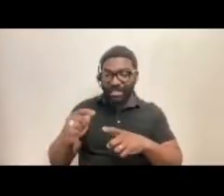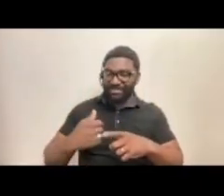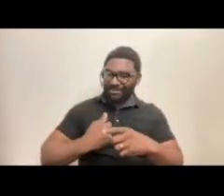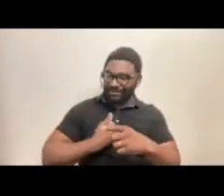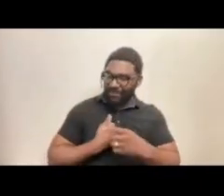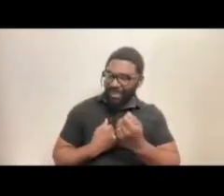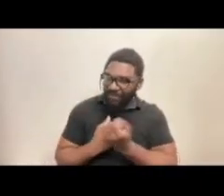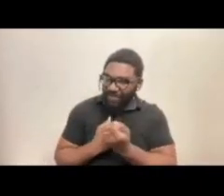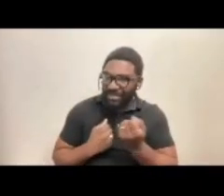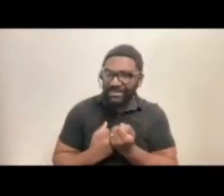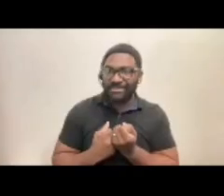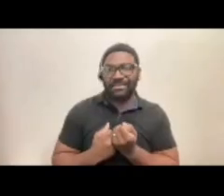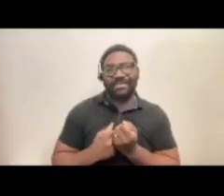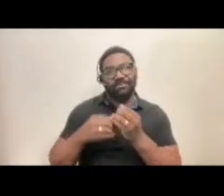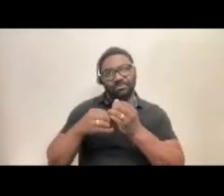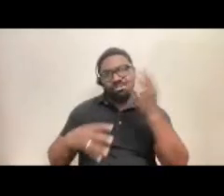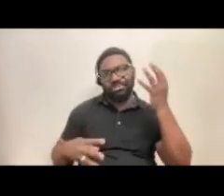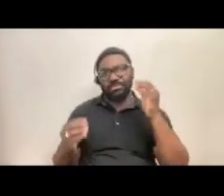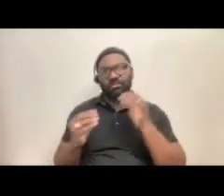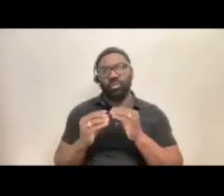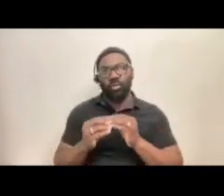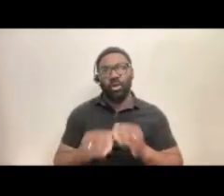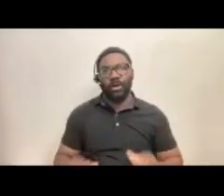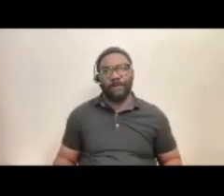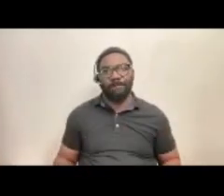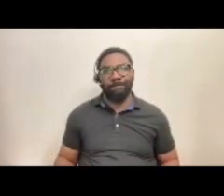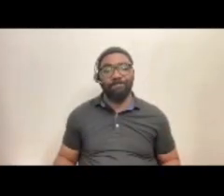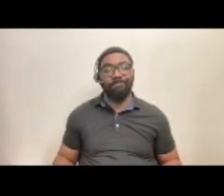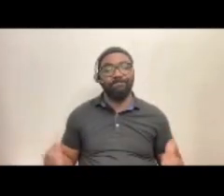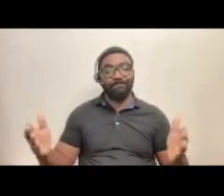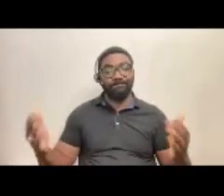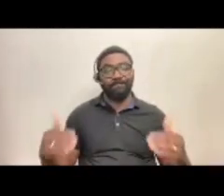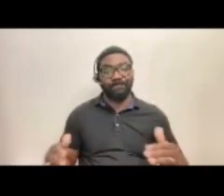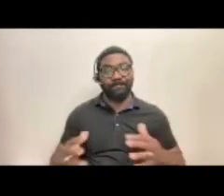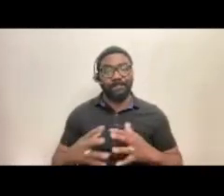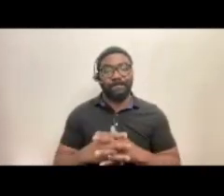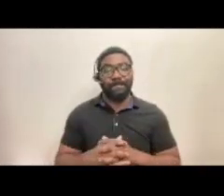more. So we can go to the next slide, please.